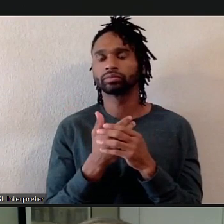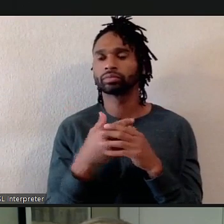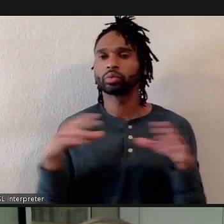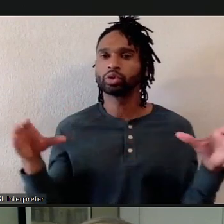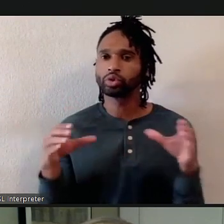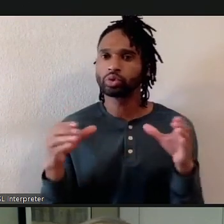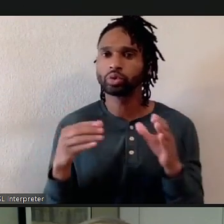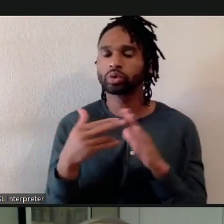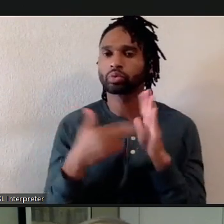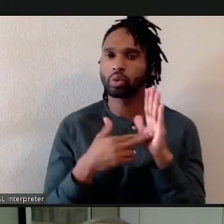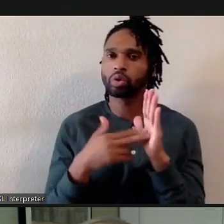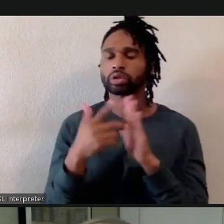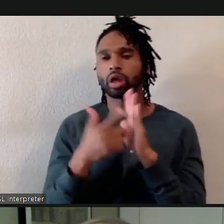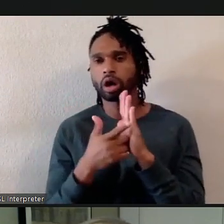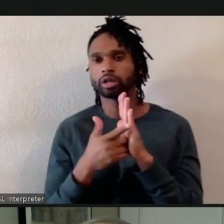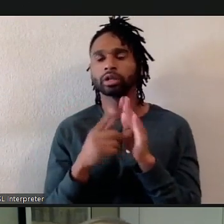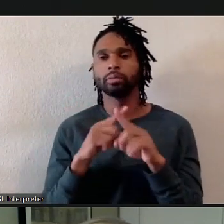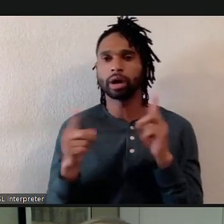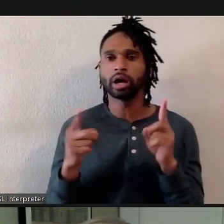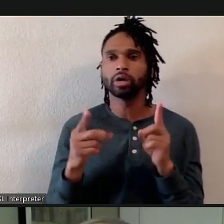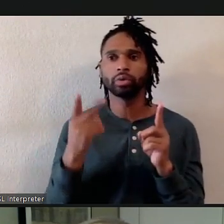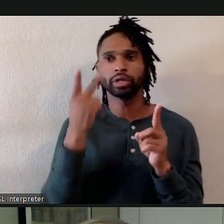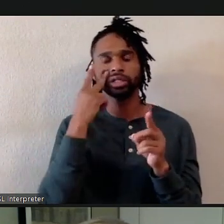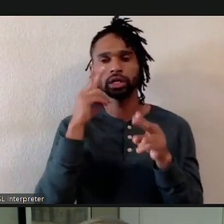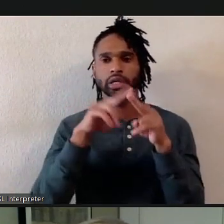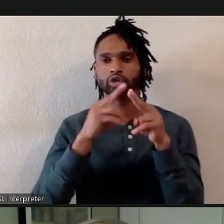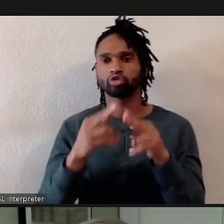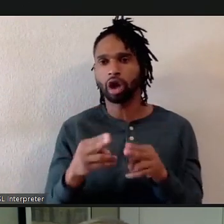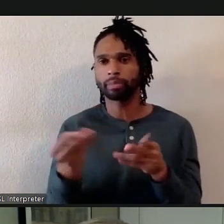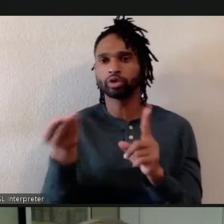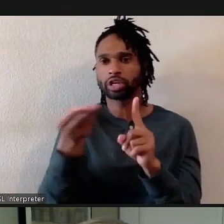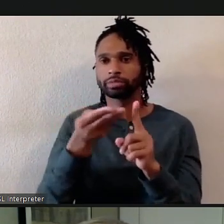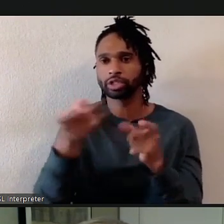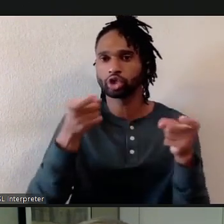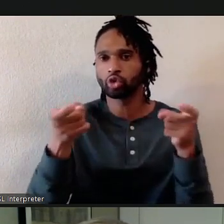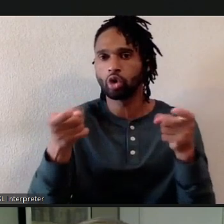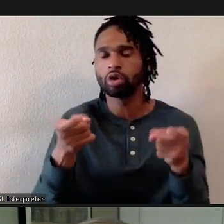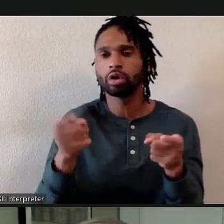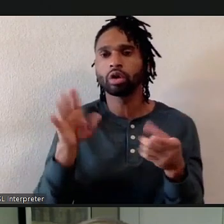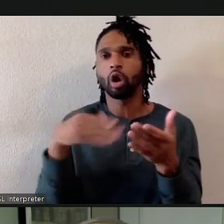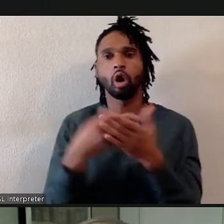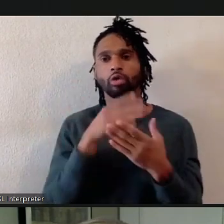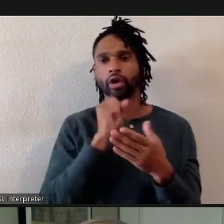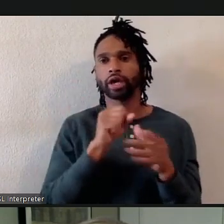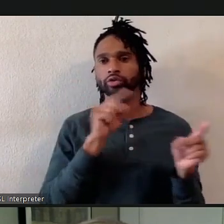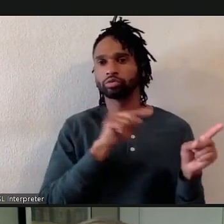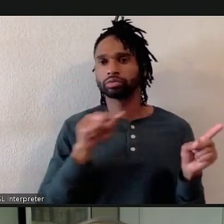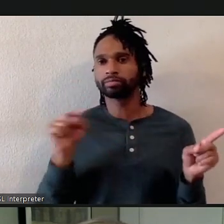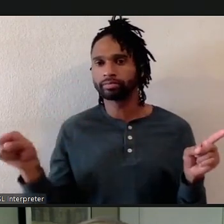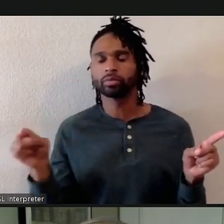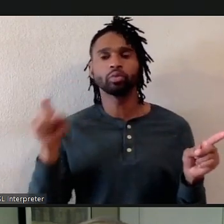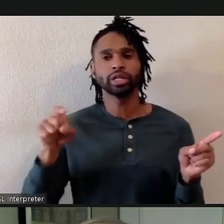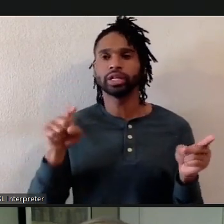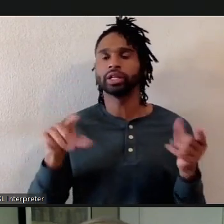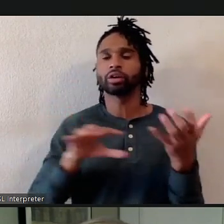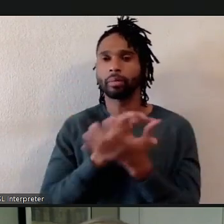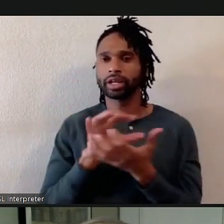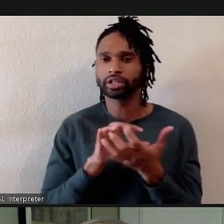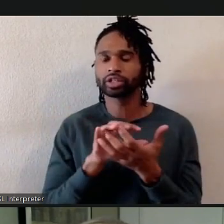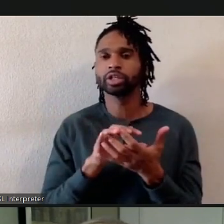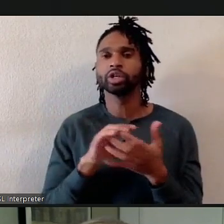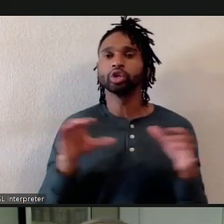there's a general lapse. I mean, we see this drop in transmission control at all ages. So I think we need a combination of